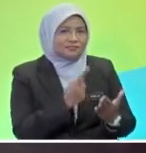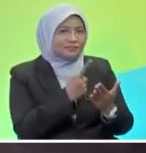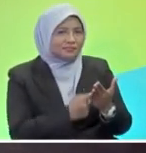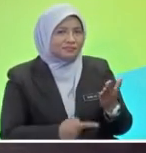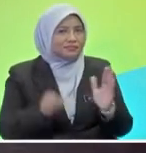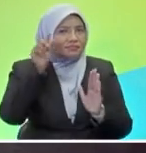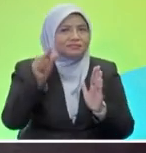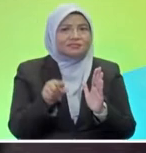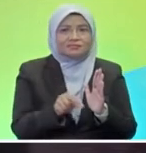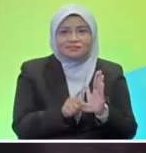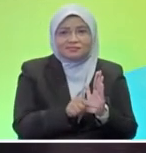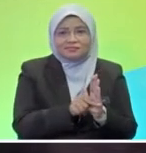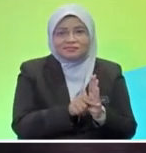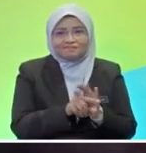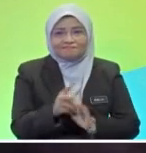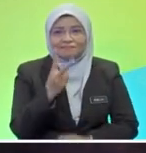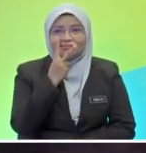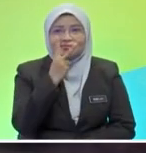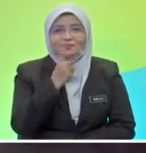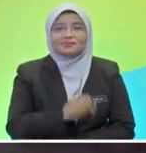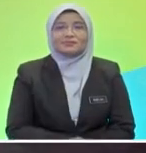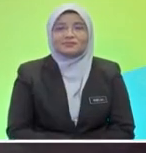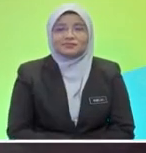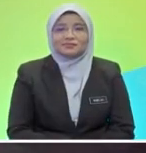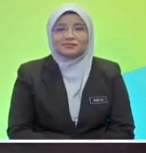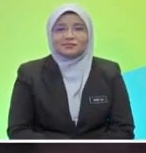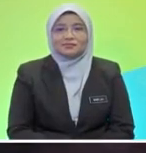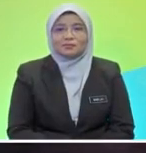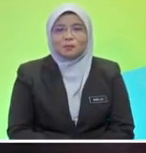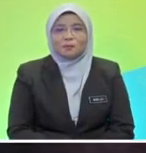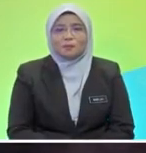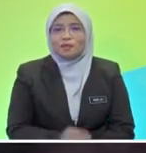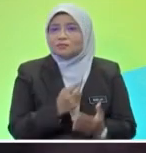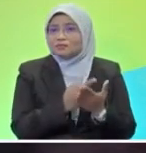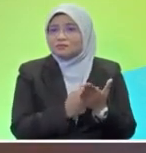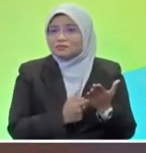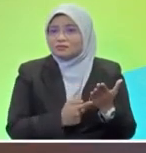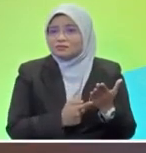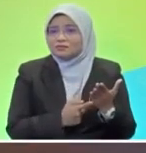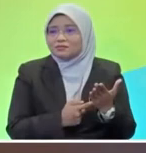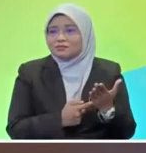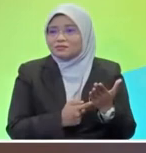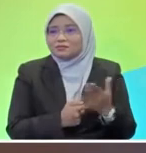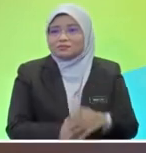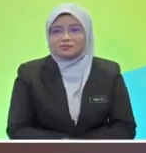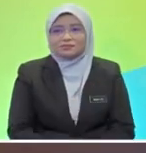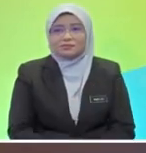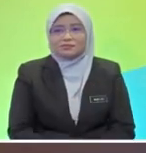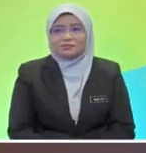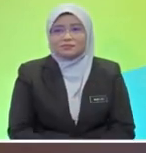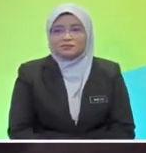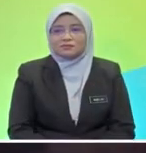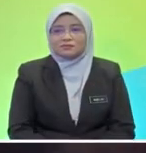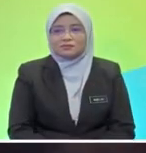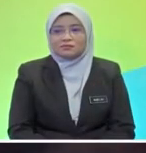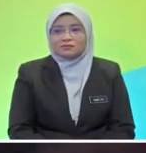your legs. Ooh, okay. This one again. Yes, this one again. Let's do it together. Okay. All right.